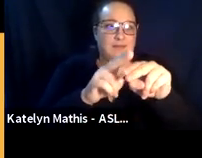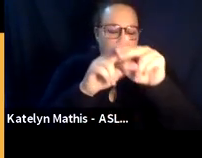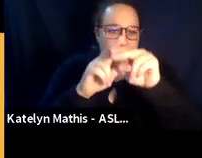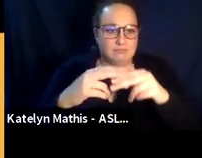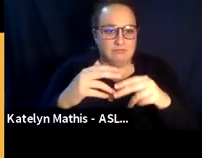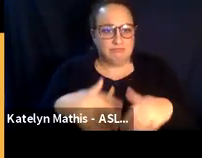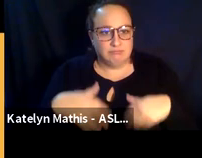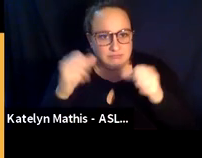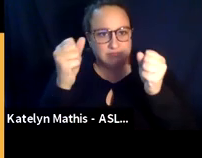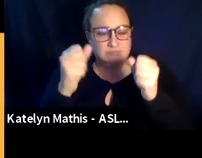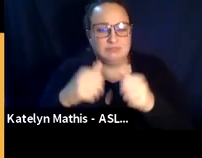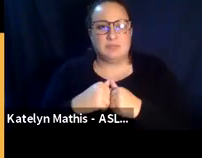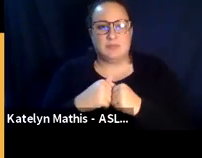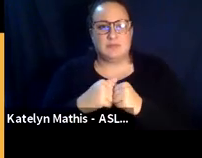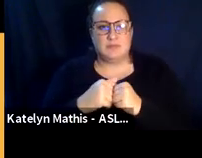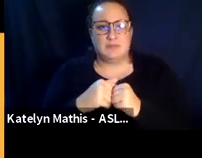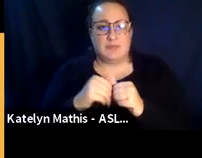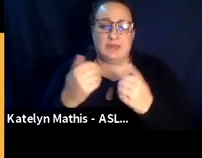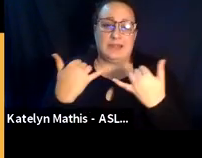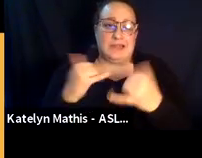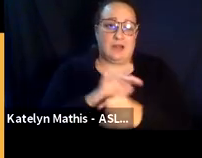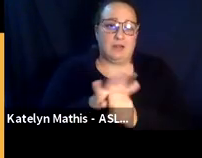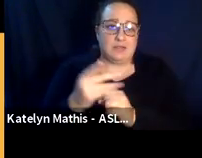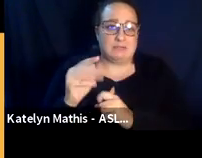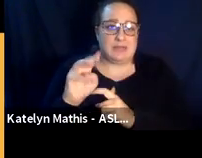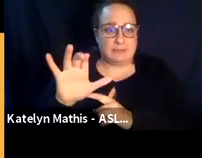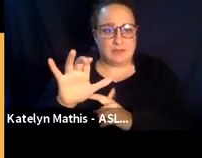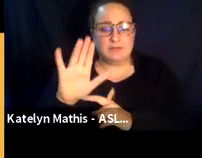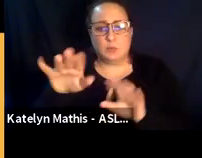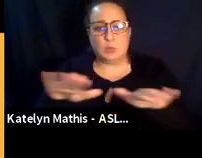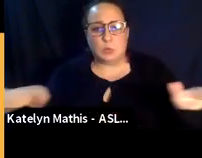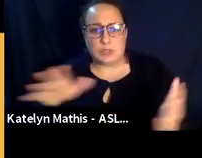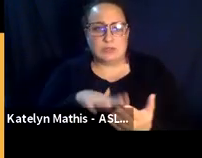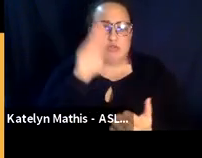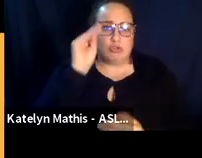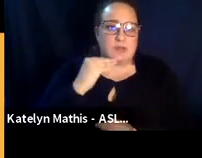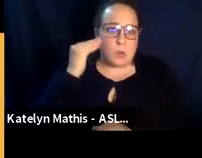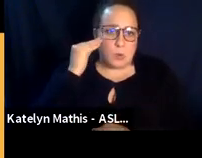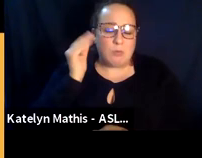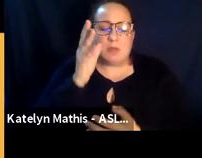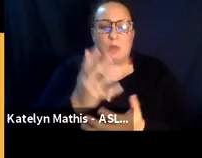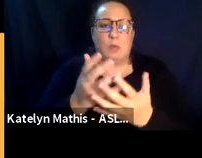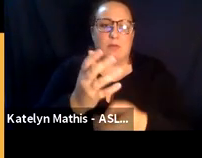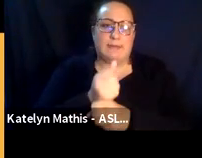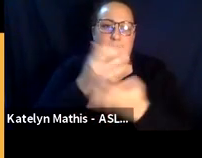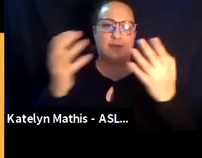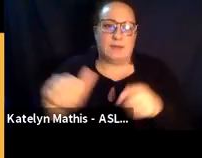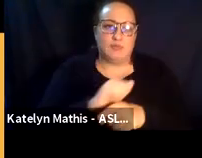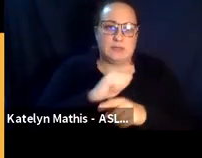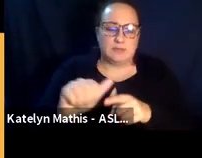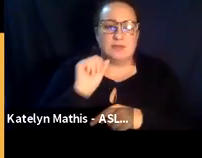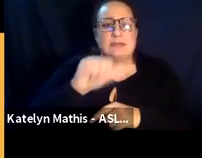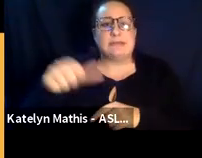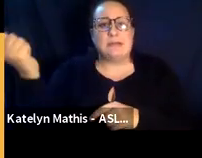pandemic and learning from home, your kids are going to get lots of practice. So the other point I